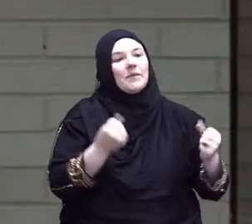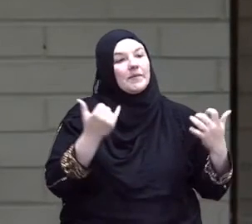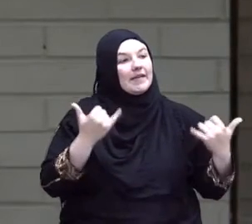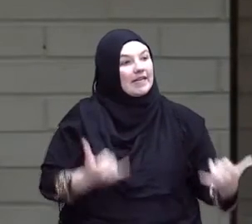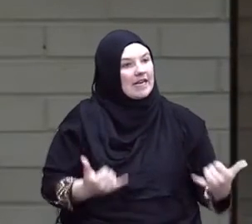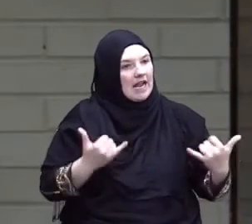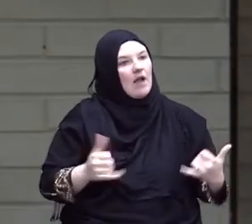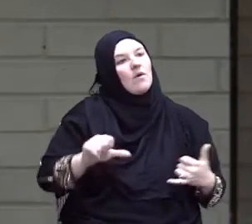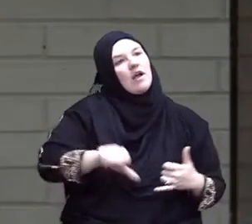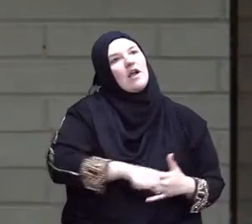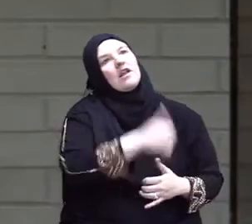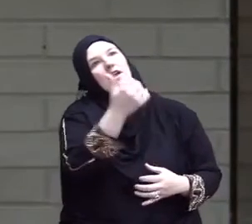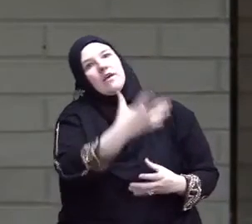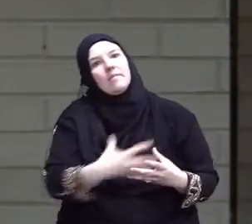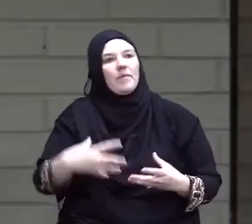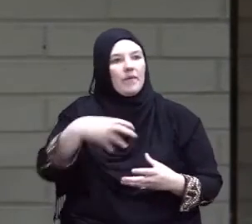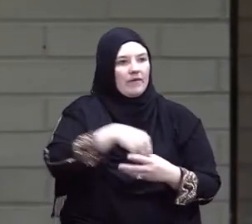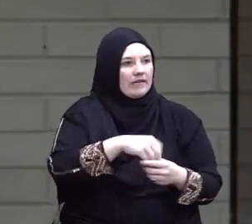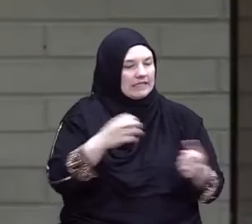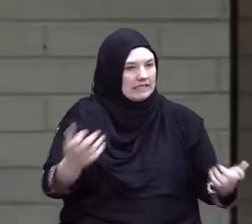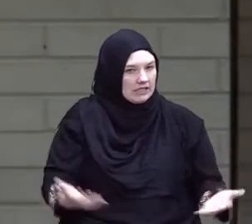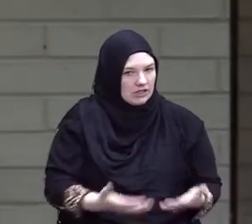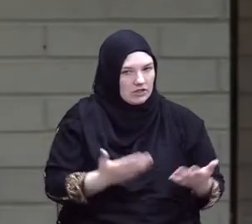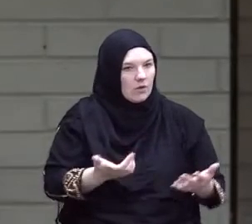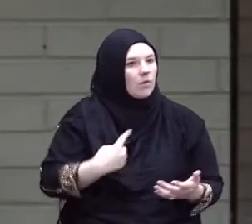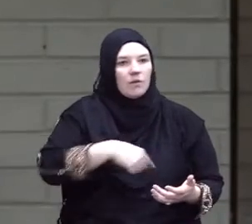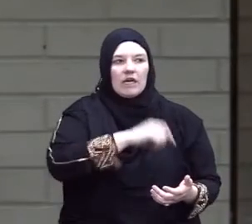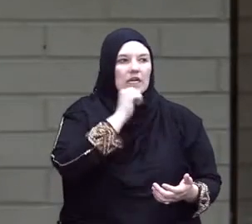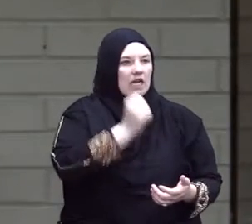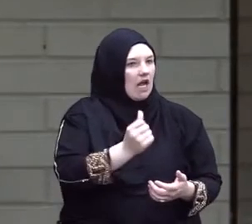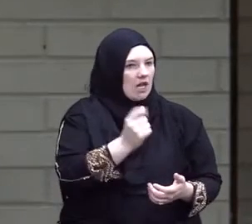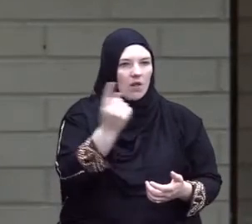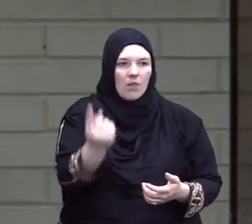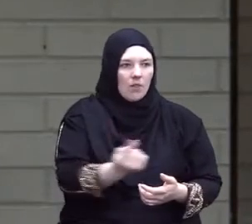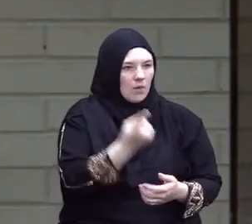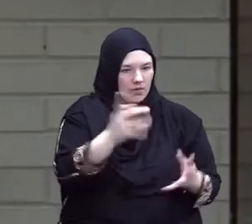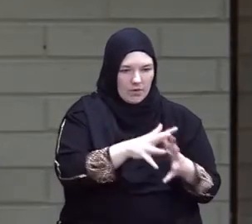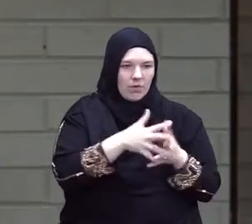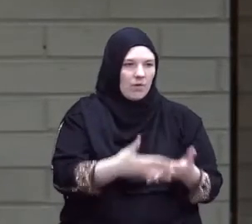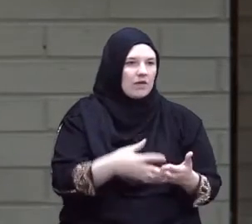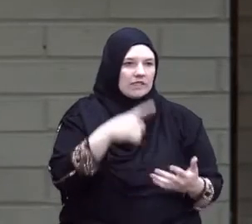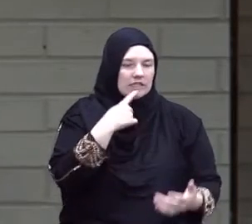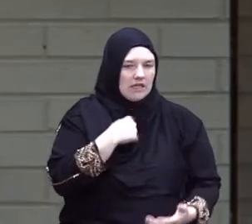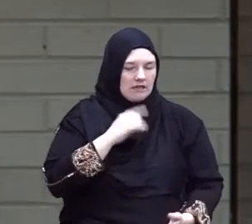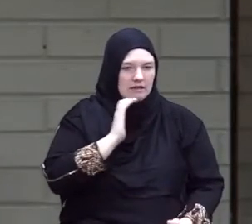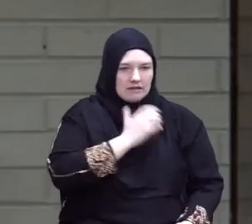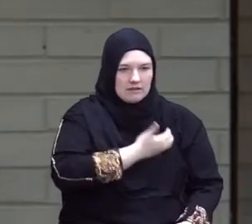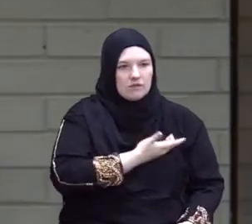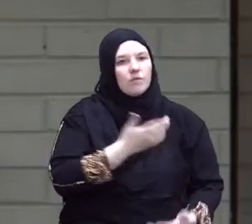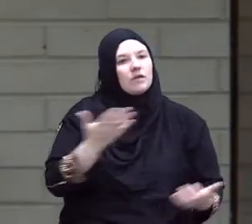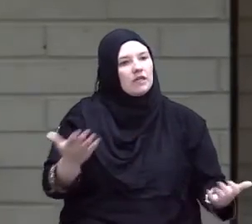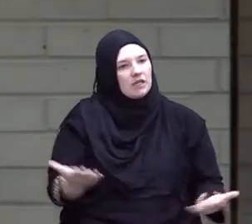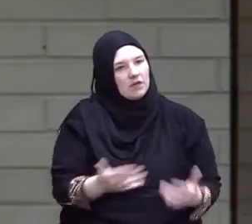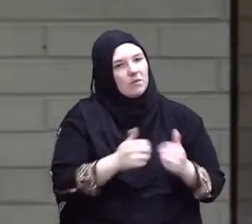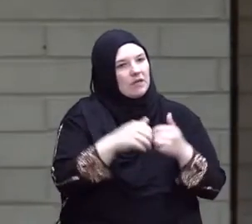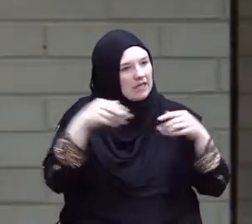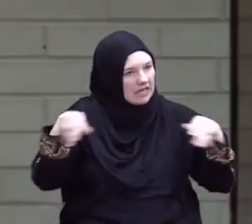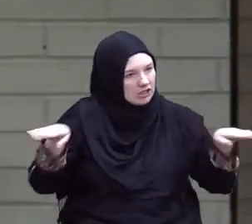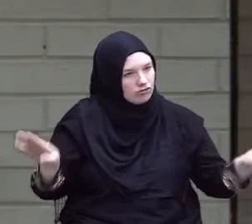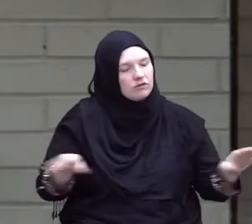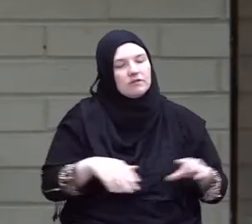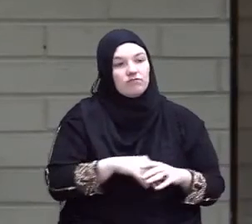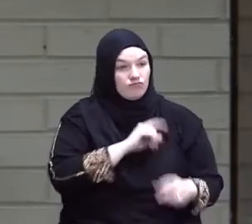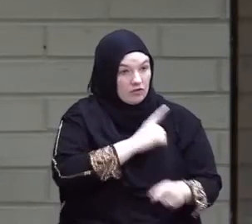So now another element is injected here. We are not alone, the Quran is telling us. We are here